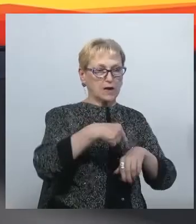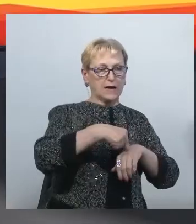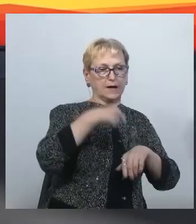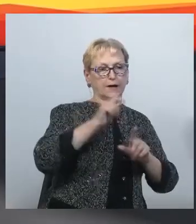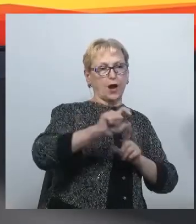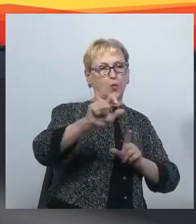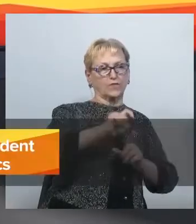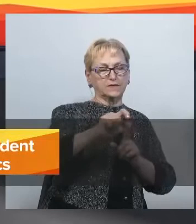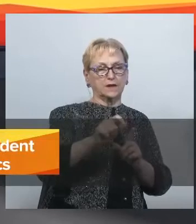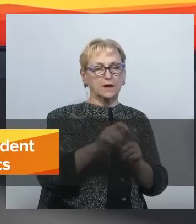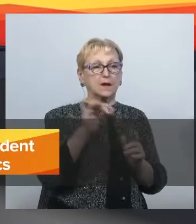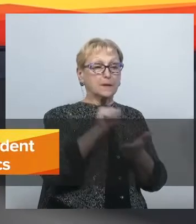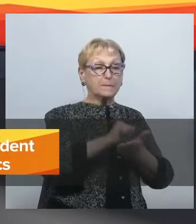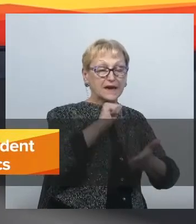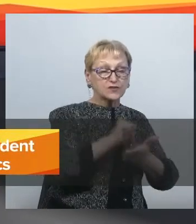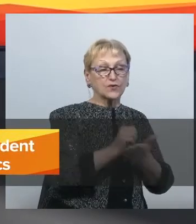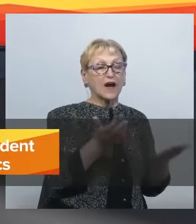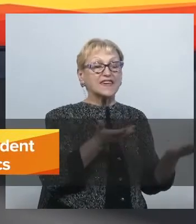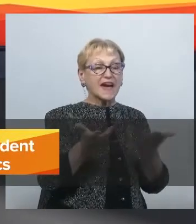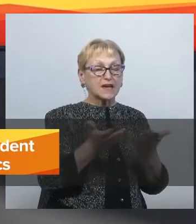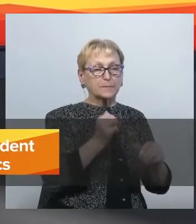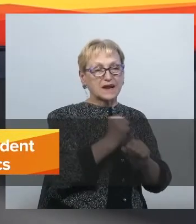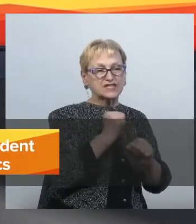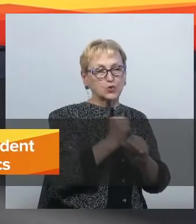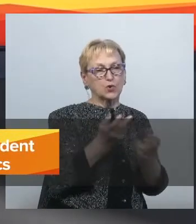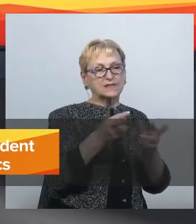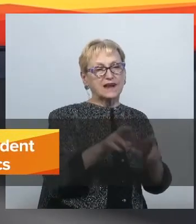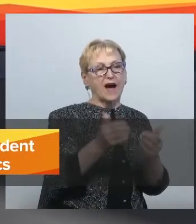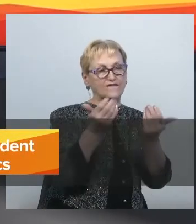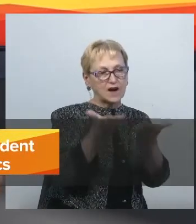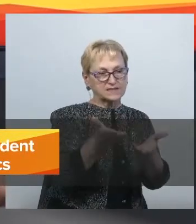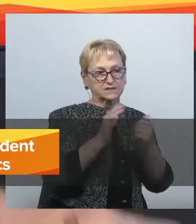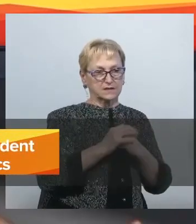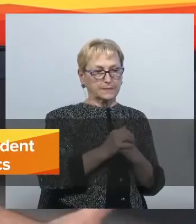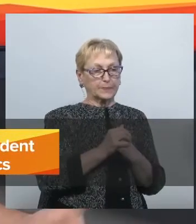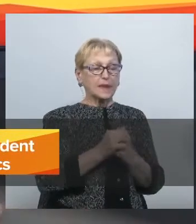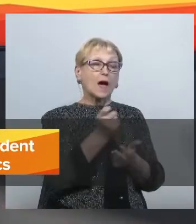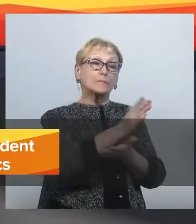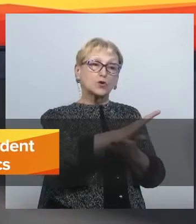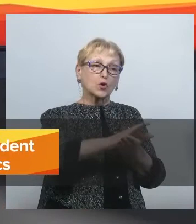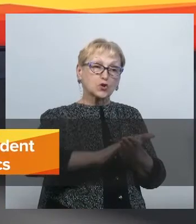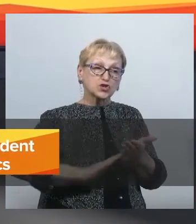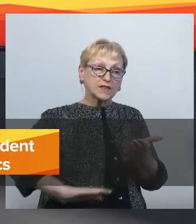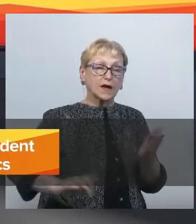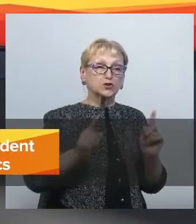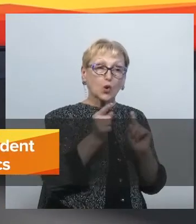pressure will allow us to react and to improve the quality of the media that work for us.